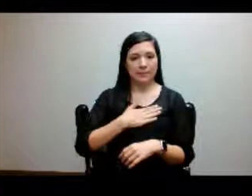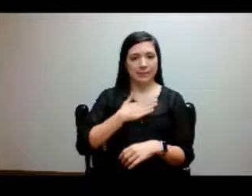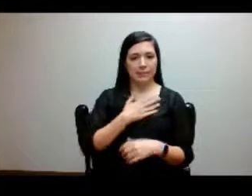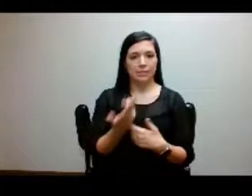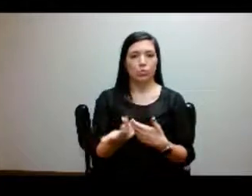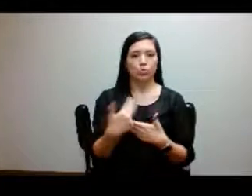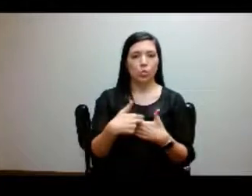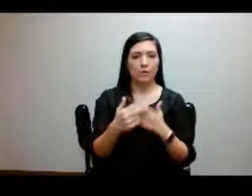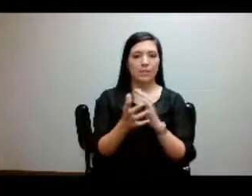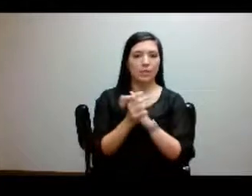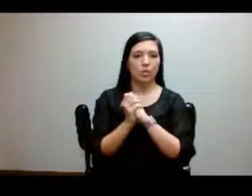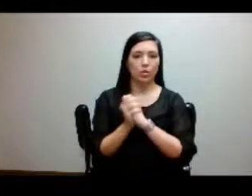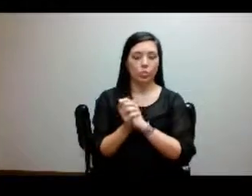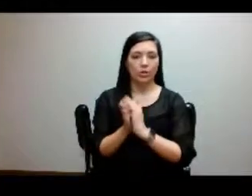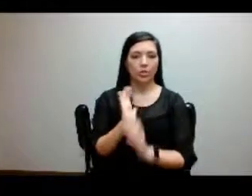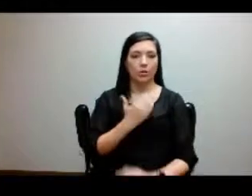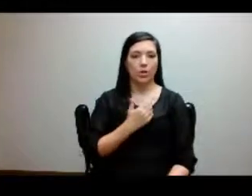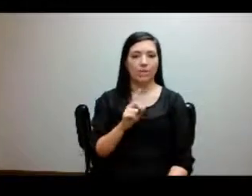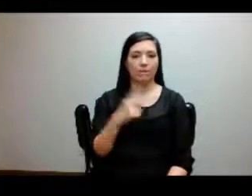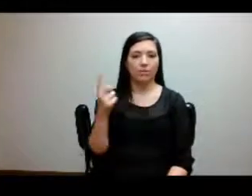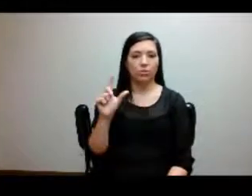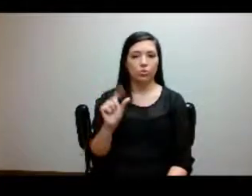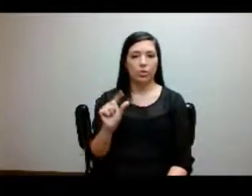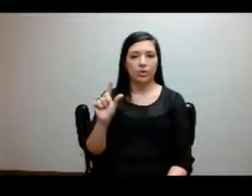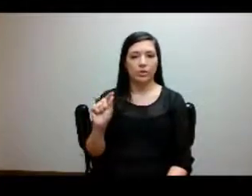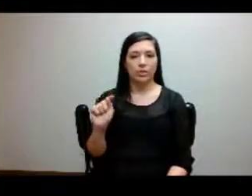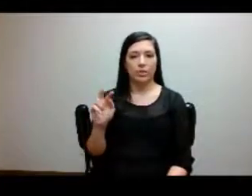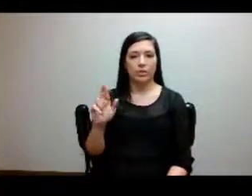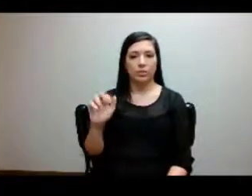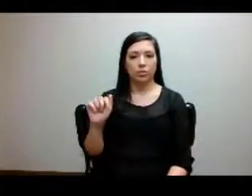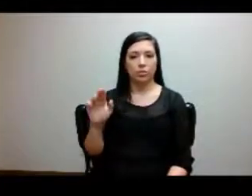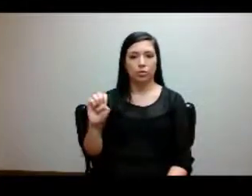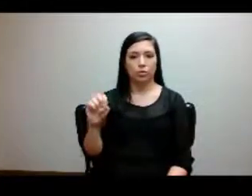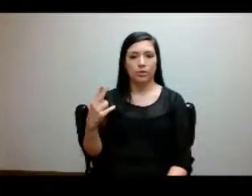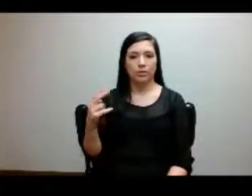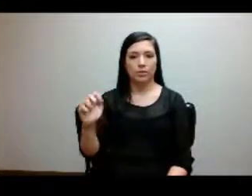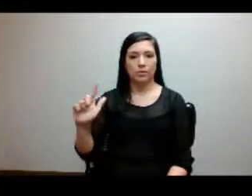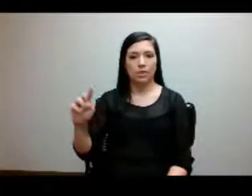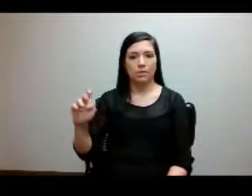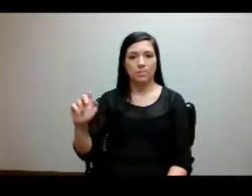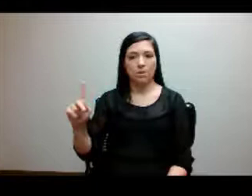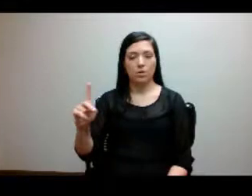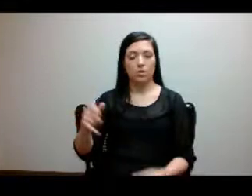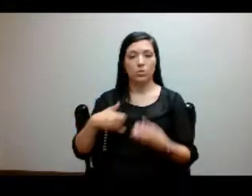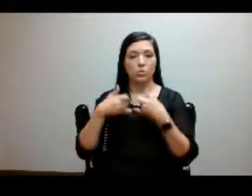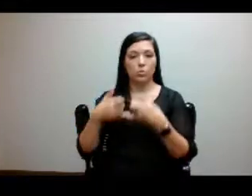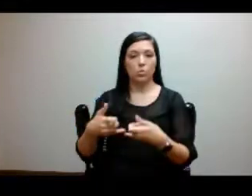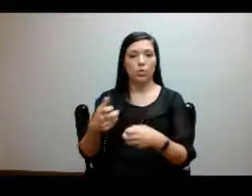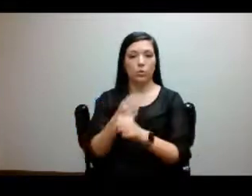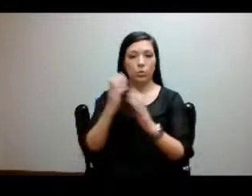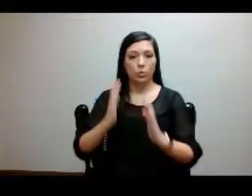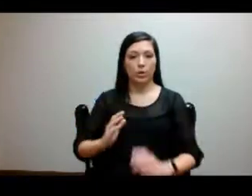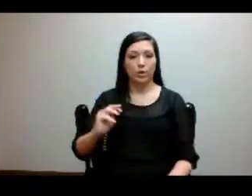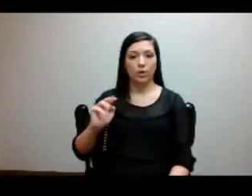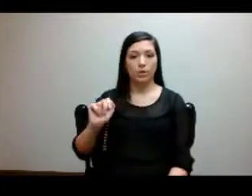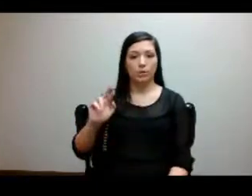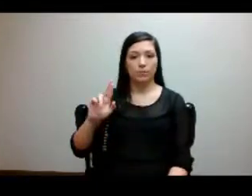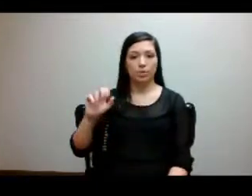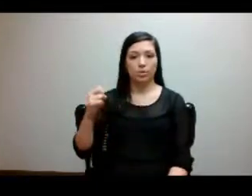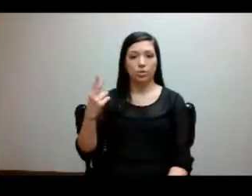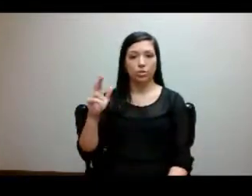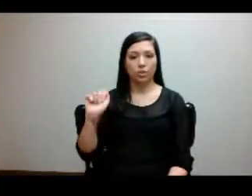in congratulating our first 2020 Trace Hallmark Award winner, Marcia